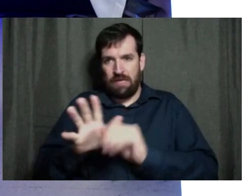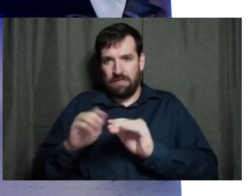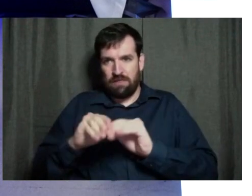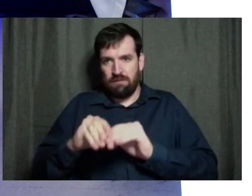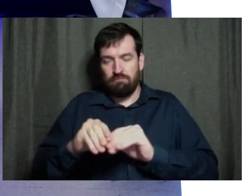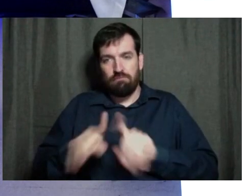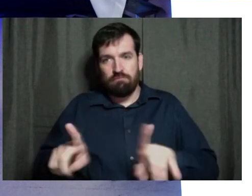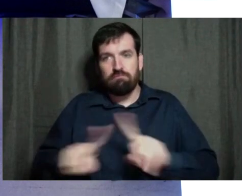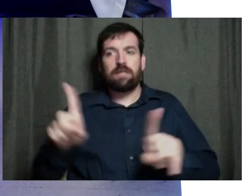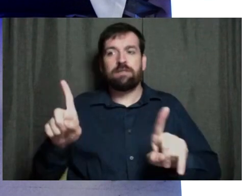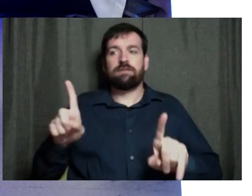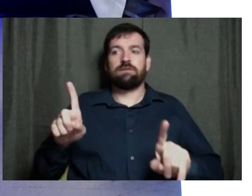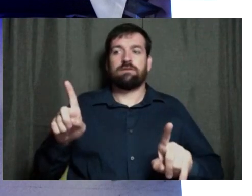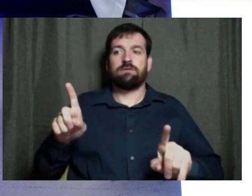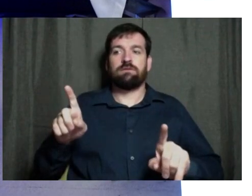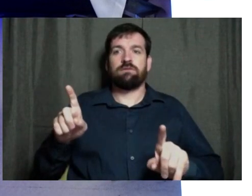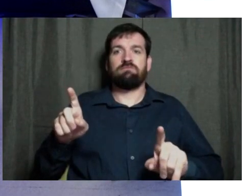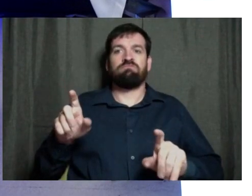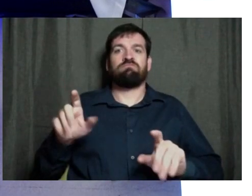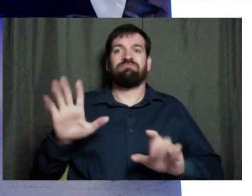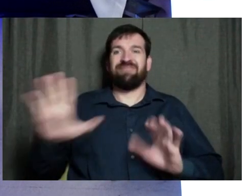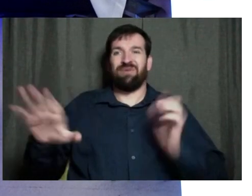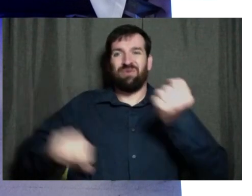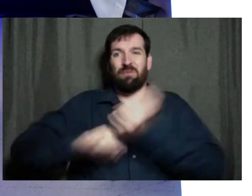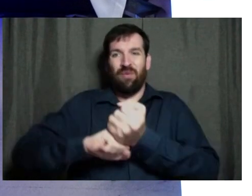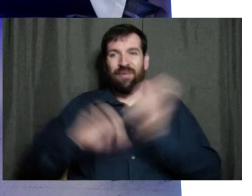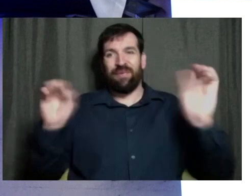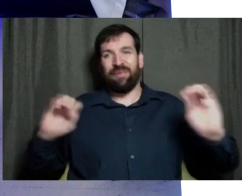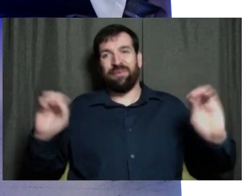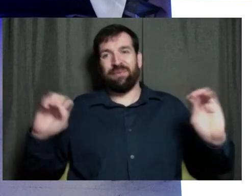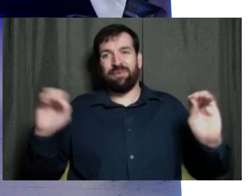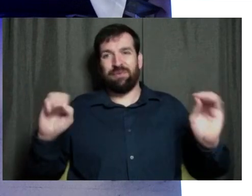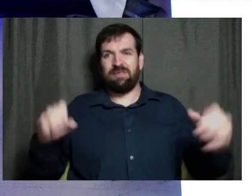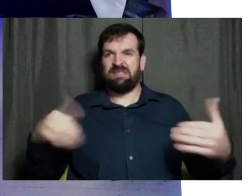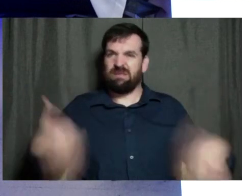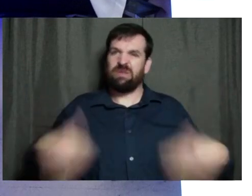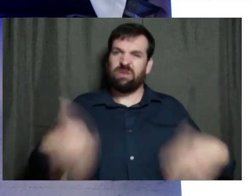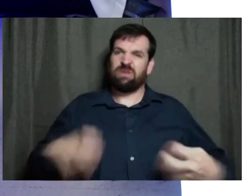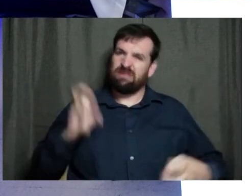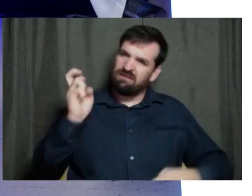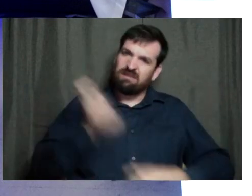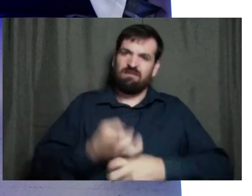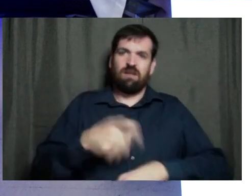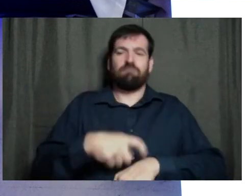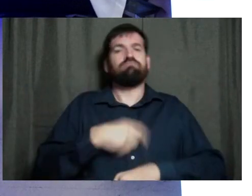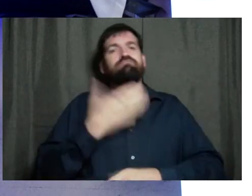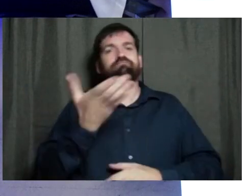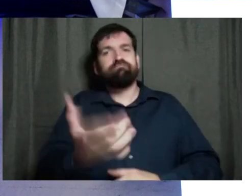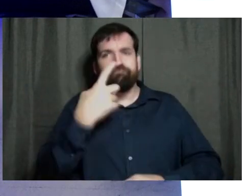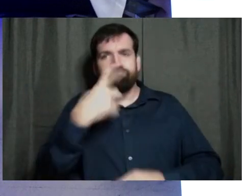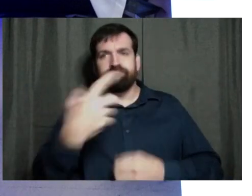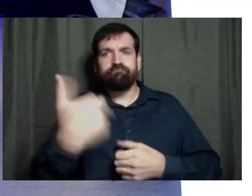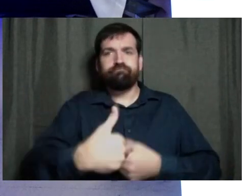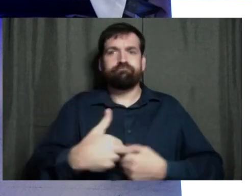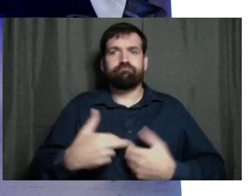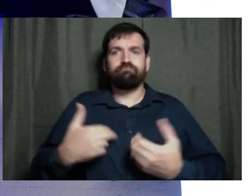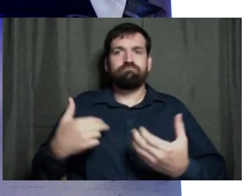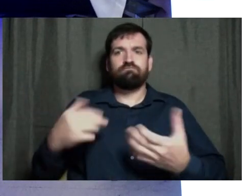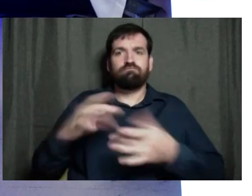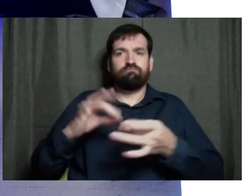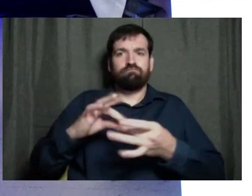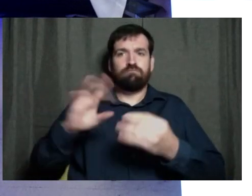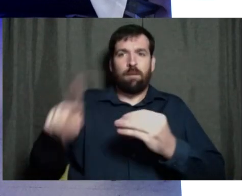as hindering their support during this really, really rough time. Jump in and tell us a little bit about Lauren's story from a